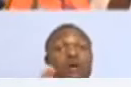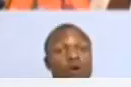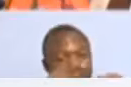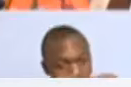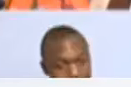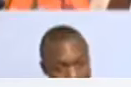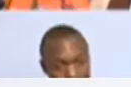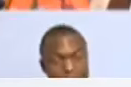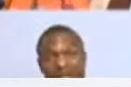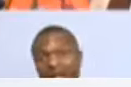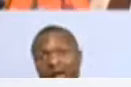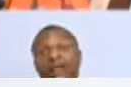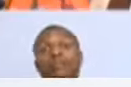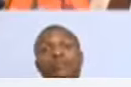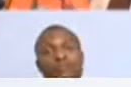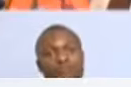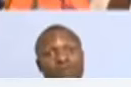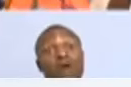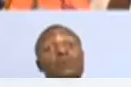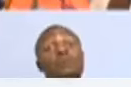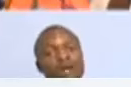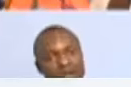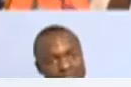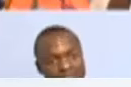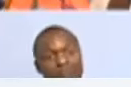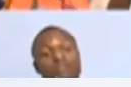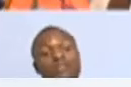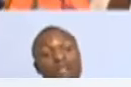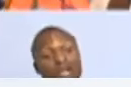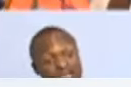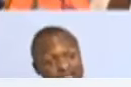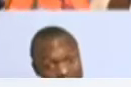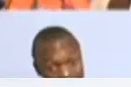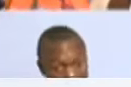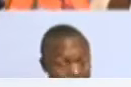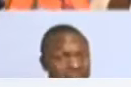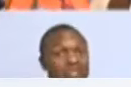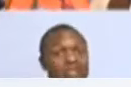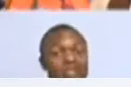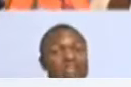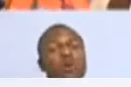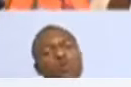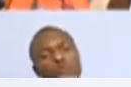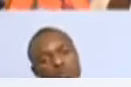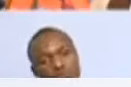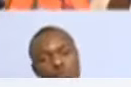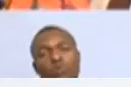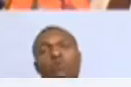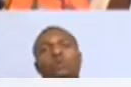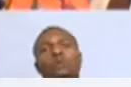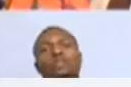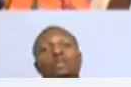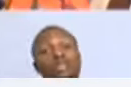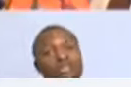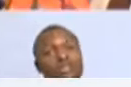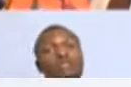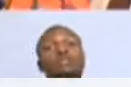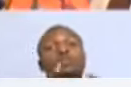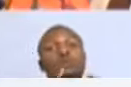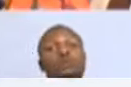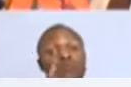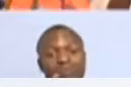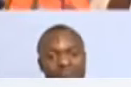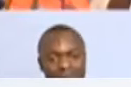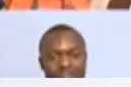certain practices. We recognize that as well. But some of these are based on old age traditions, and we need to be able to